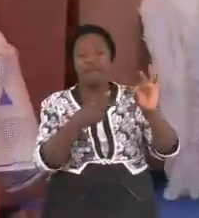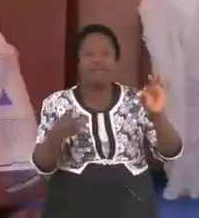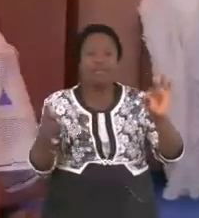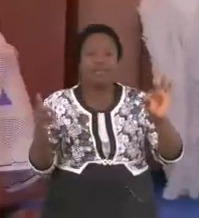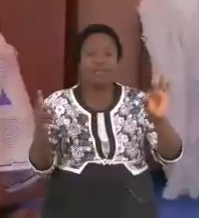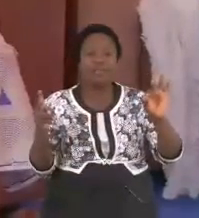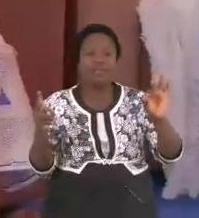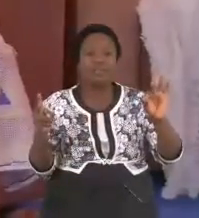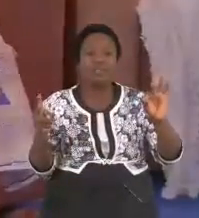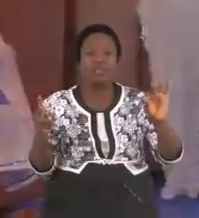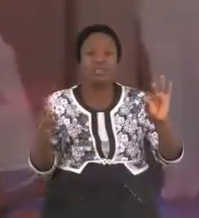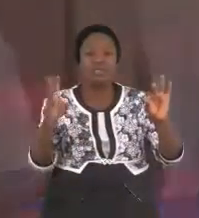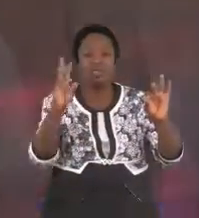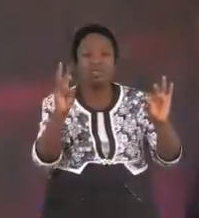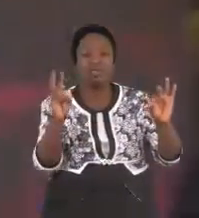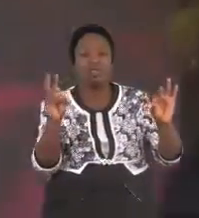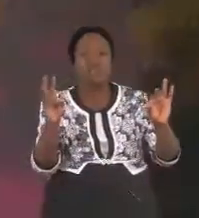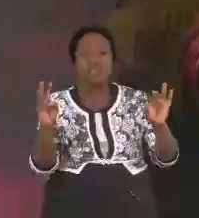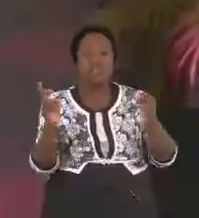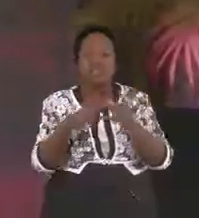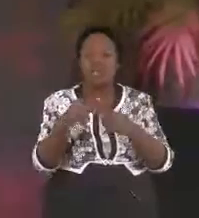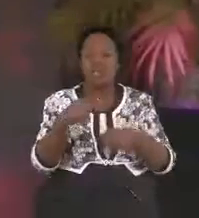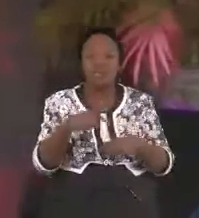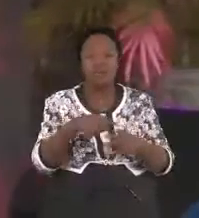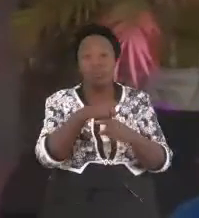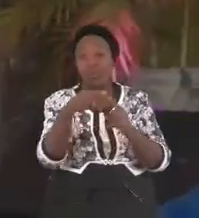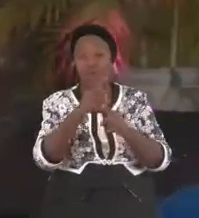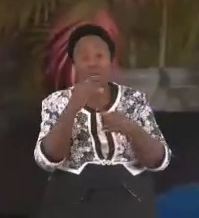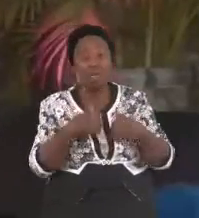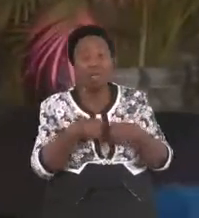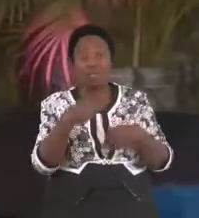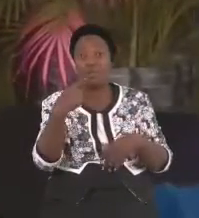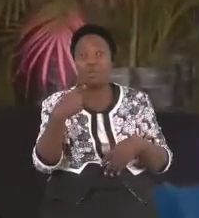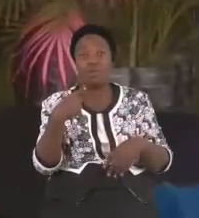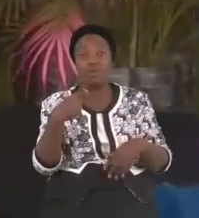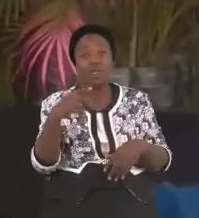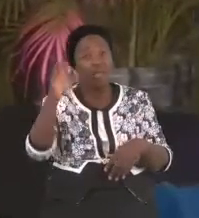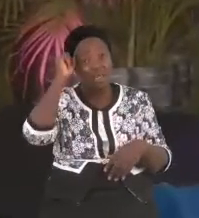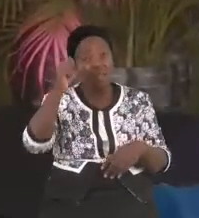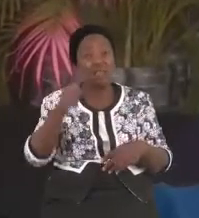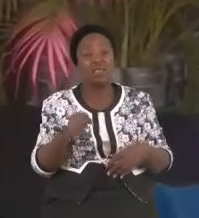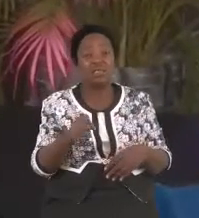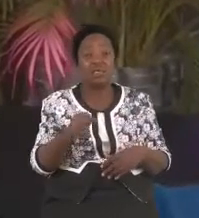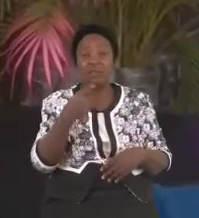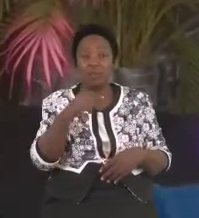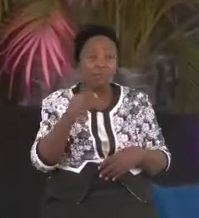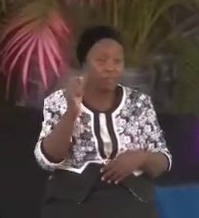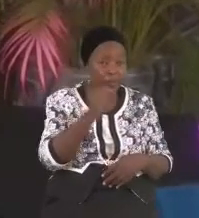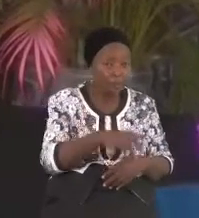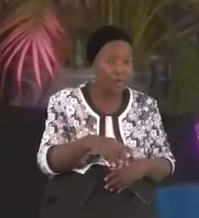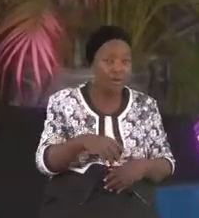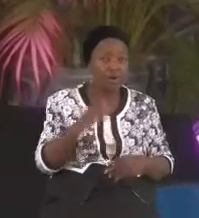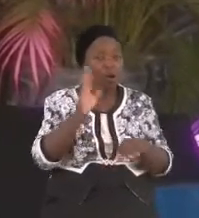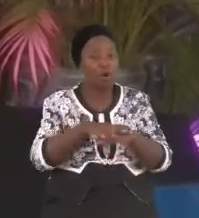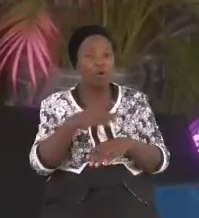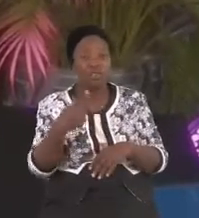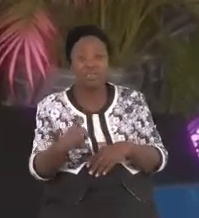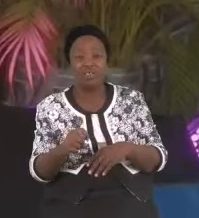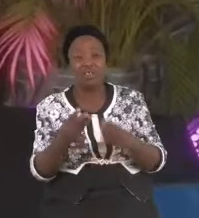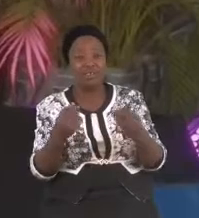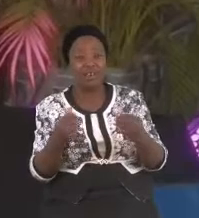versus when your spokane is patched on the ground and made clear of the